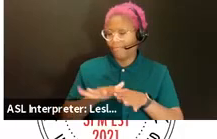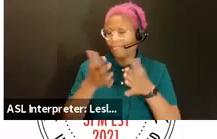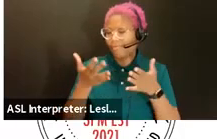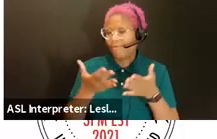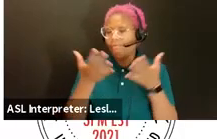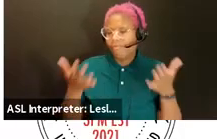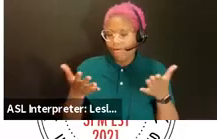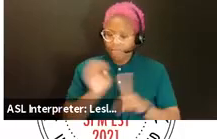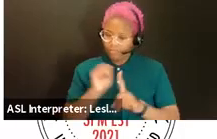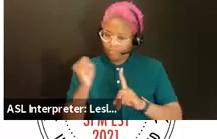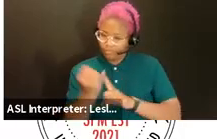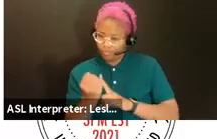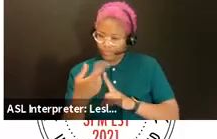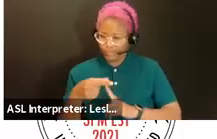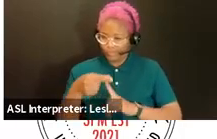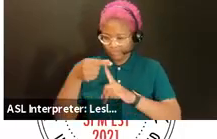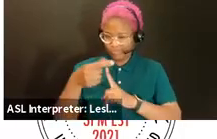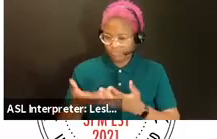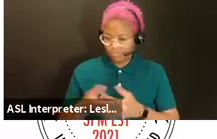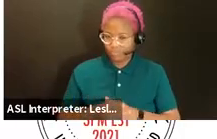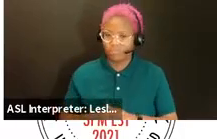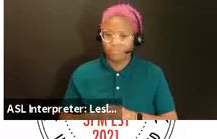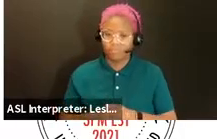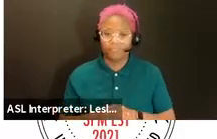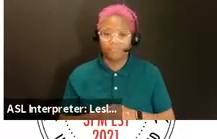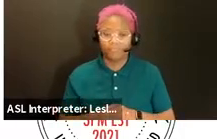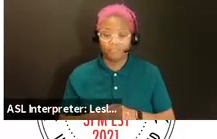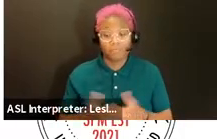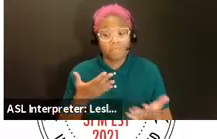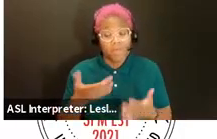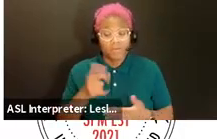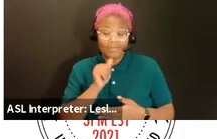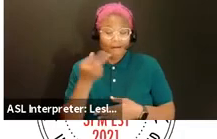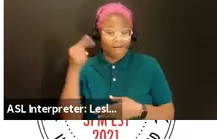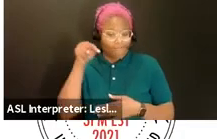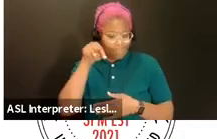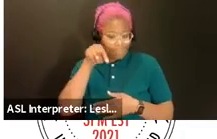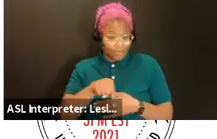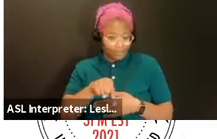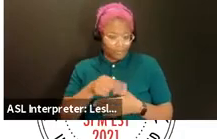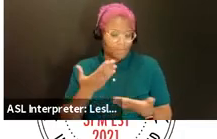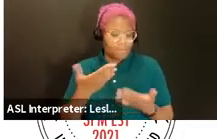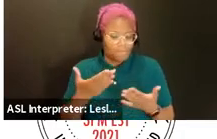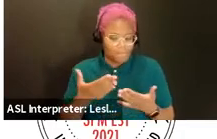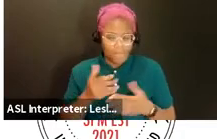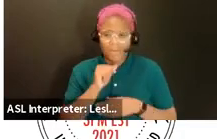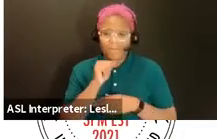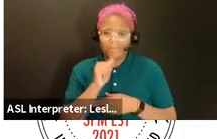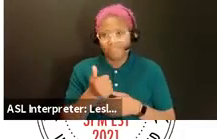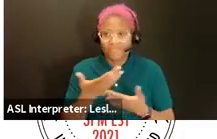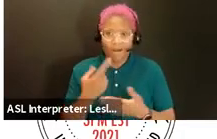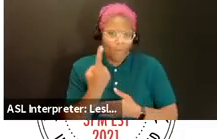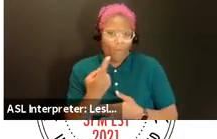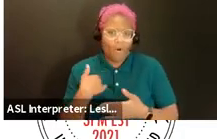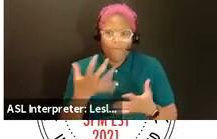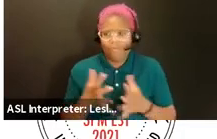are situations, maybe not this one, maybe not one where there's, a big concert or something, but there